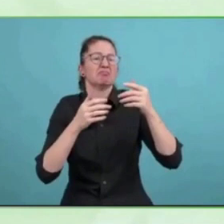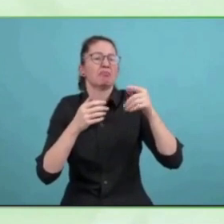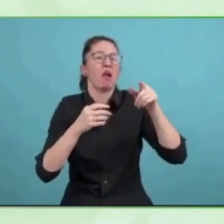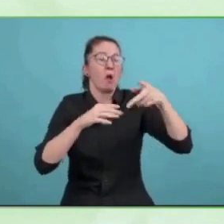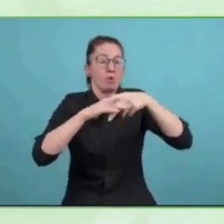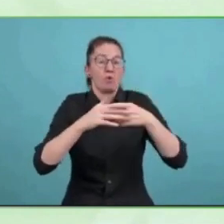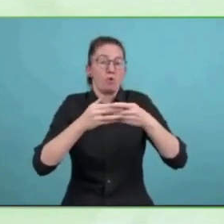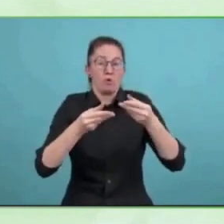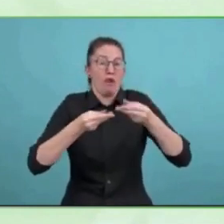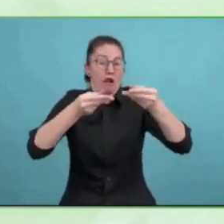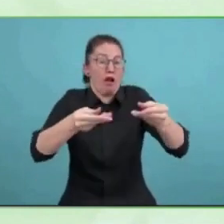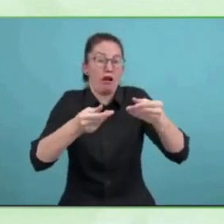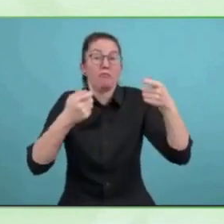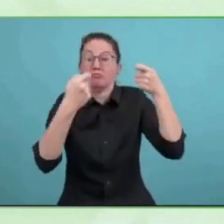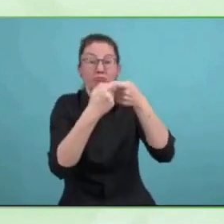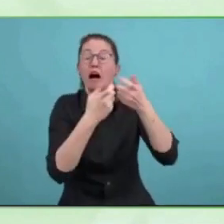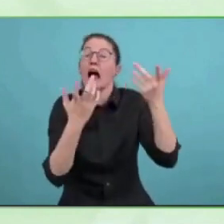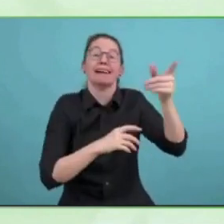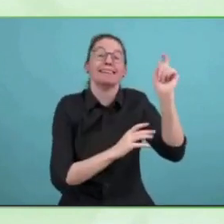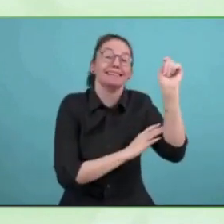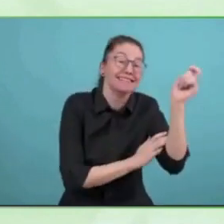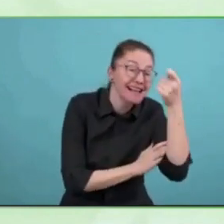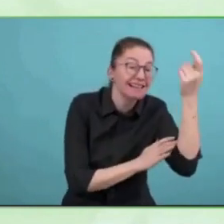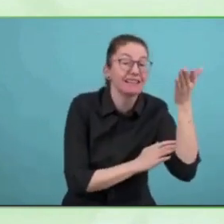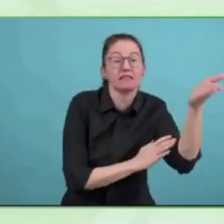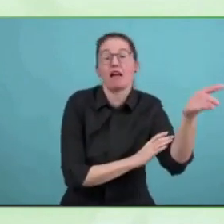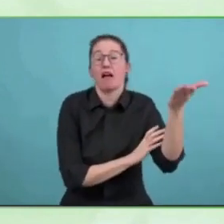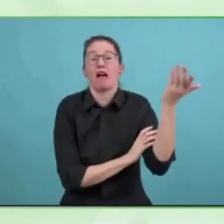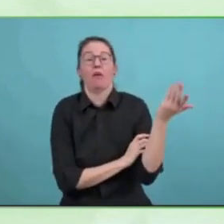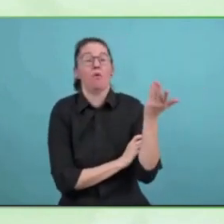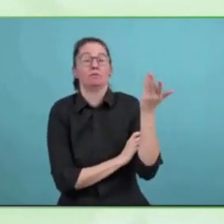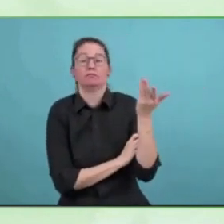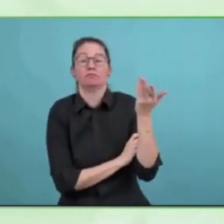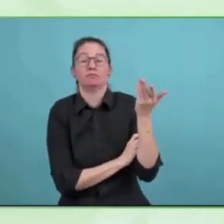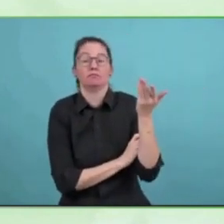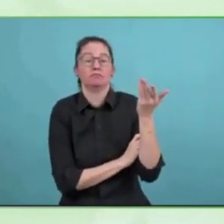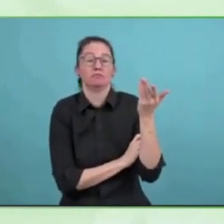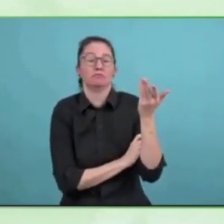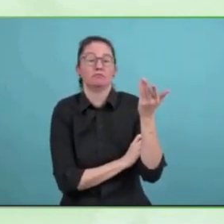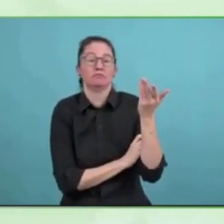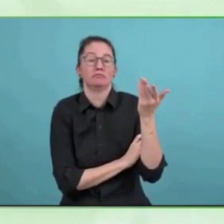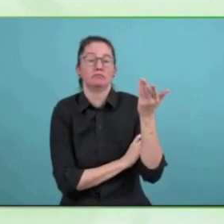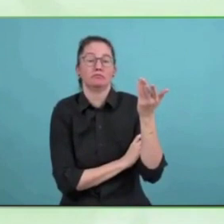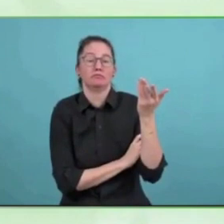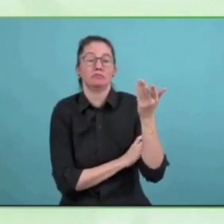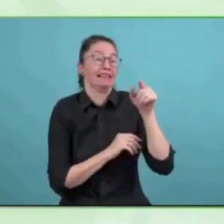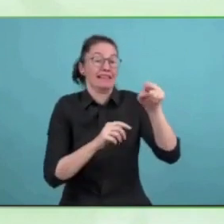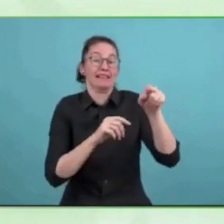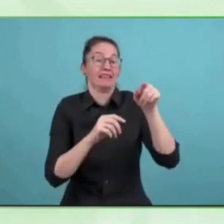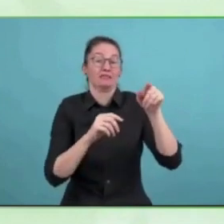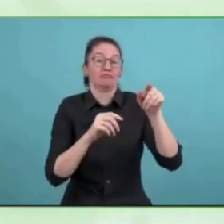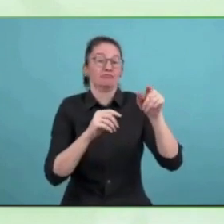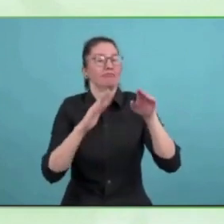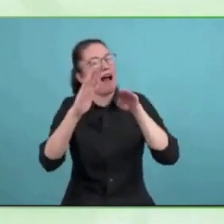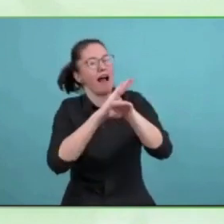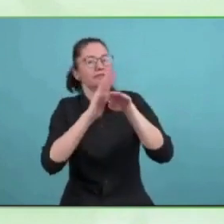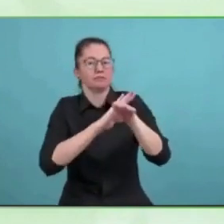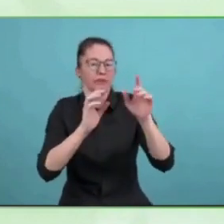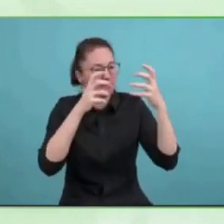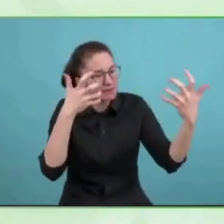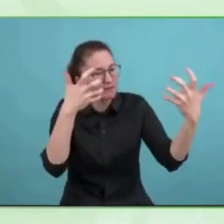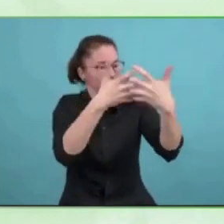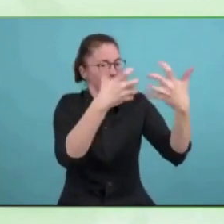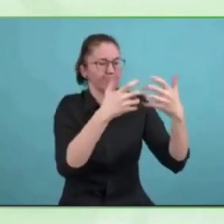locally, and then it will, in effect, tell the national business leaders where the gaps are, what they need from